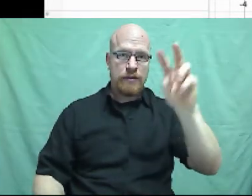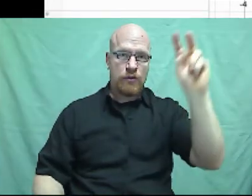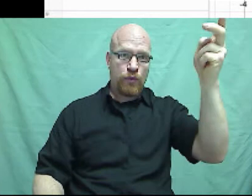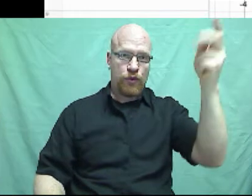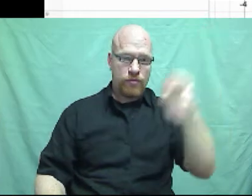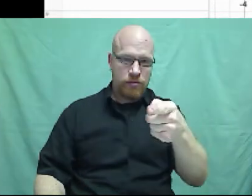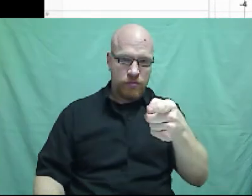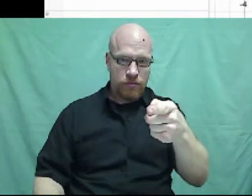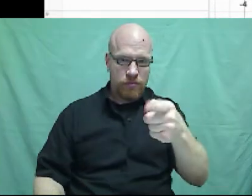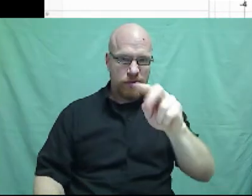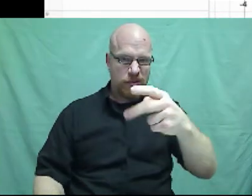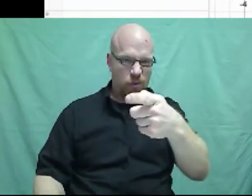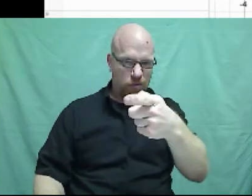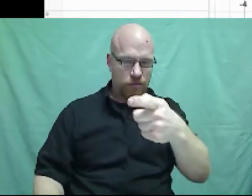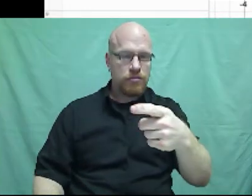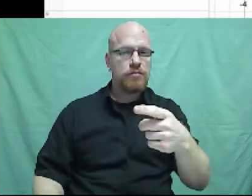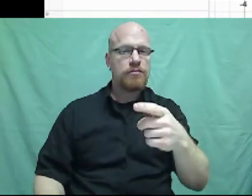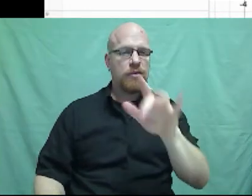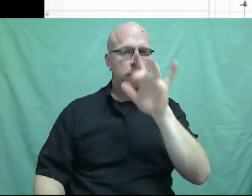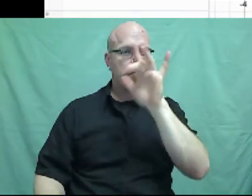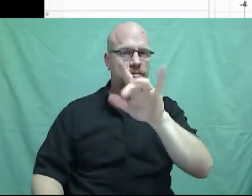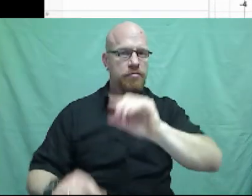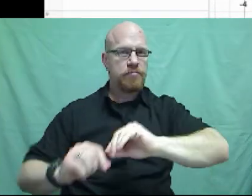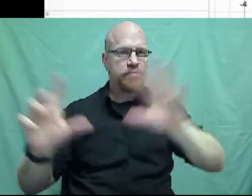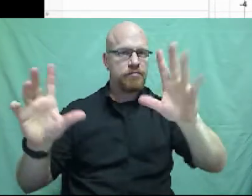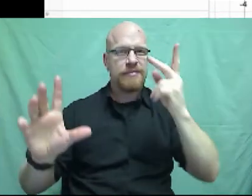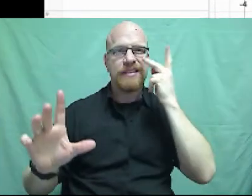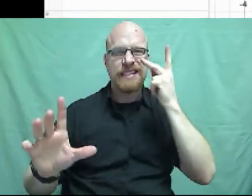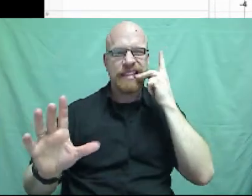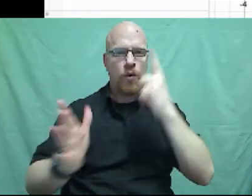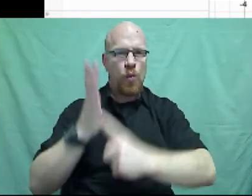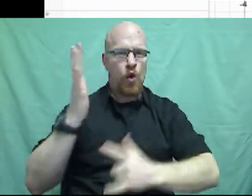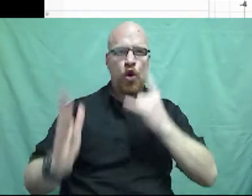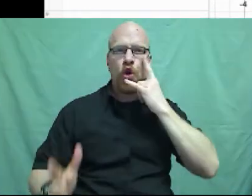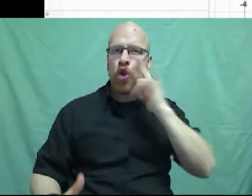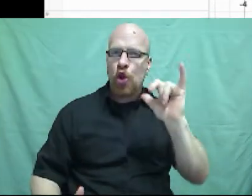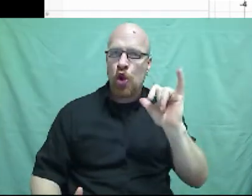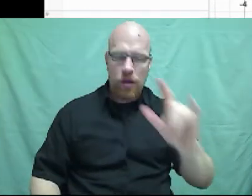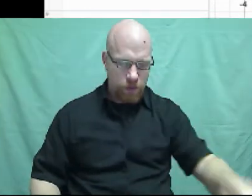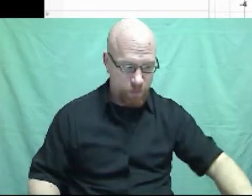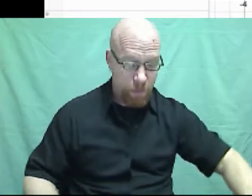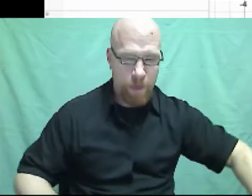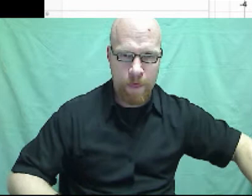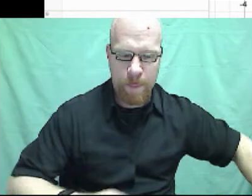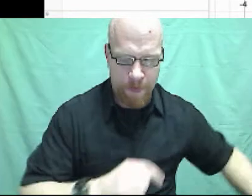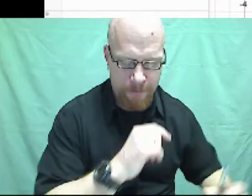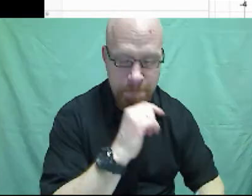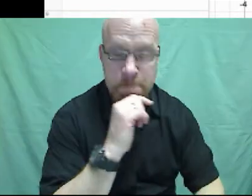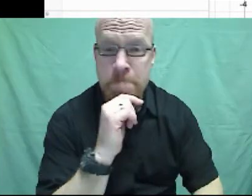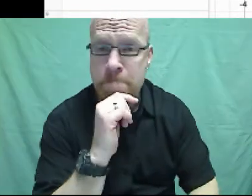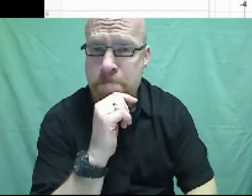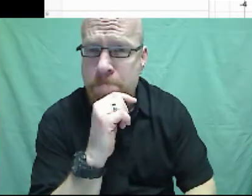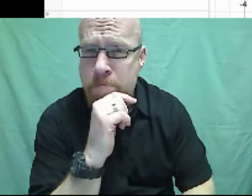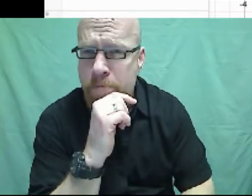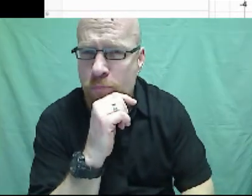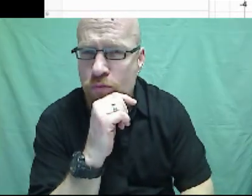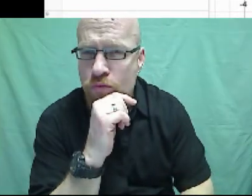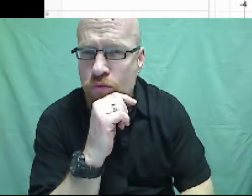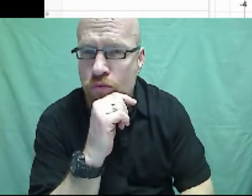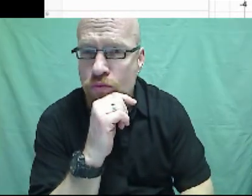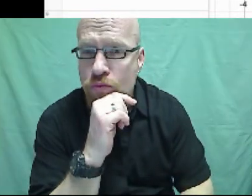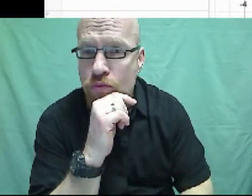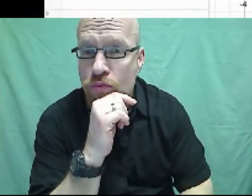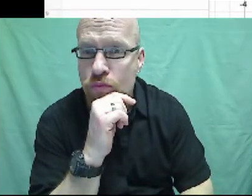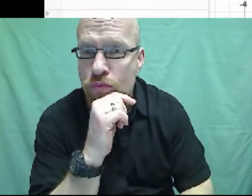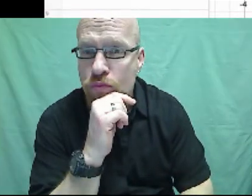we have x minus parentheses negative 6, the whole quantity squared. I wanted to put that in